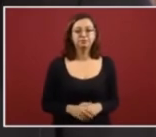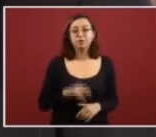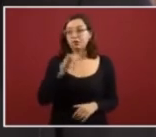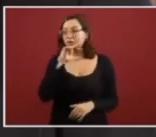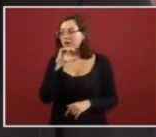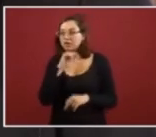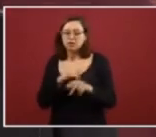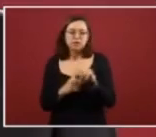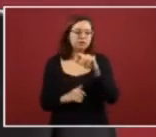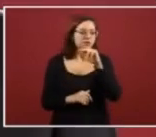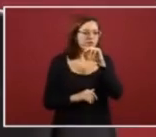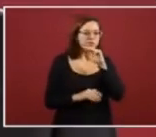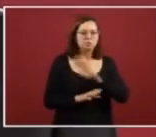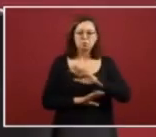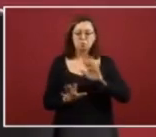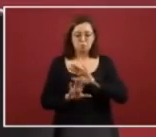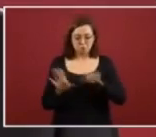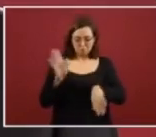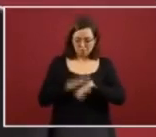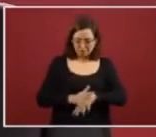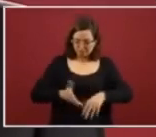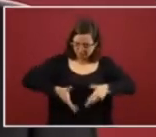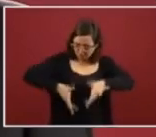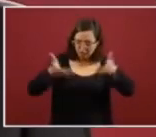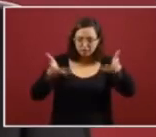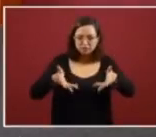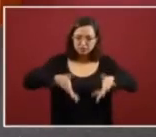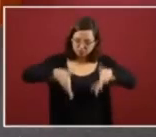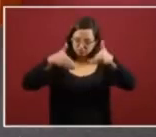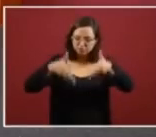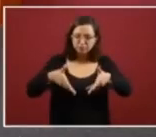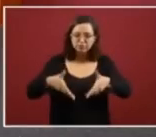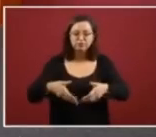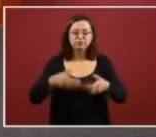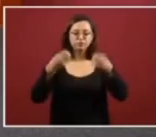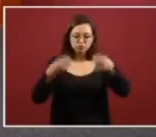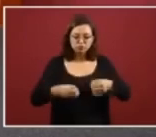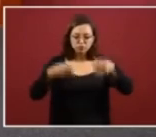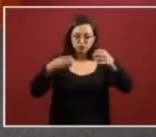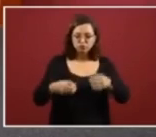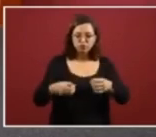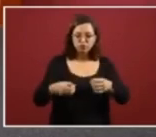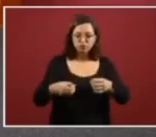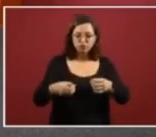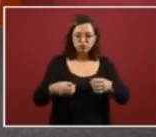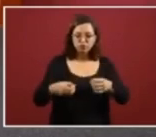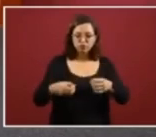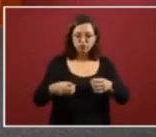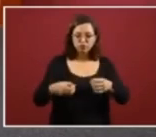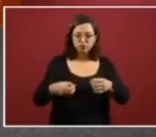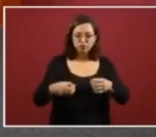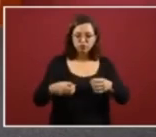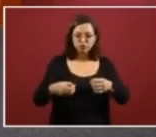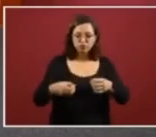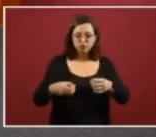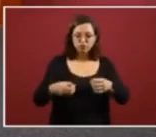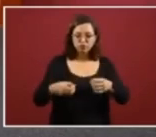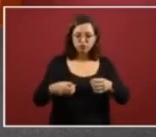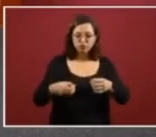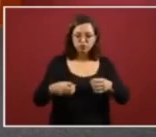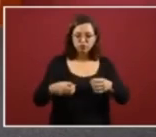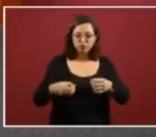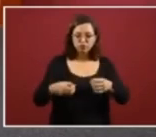preocuparnos, without más que nada ocuparnos becoming preoccupied, but occupying ourselves with the transformation.